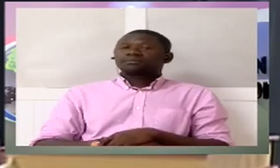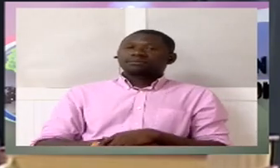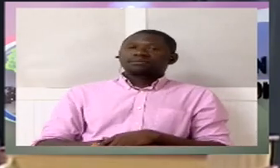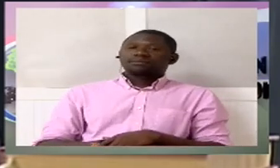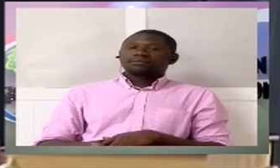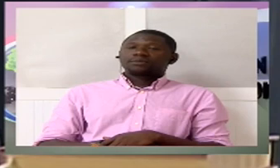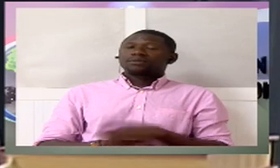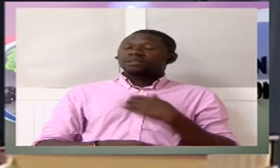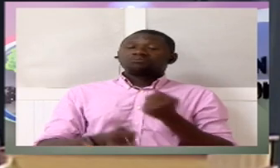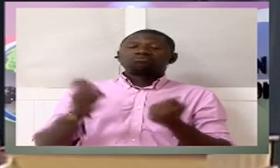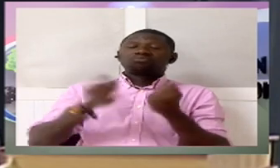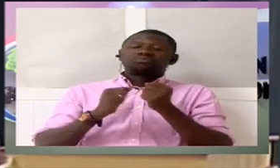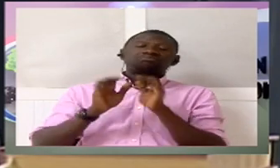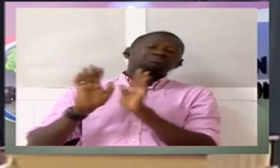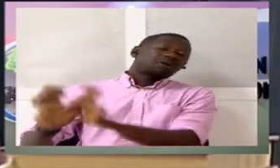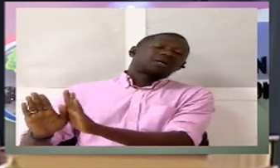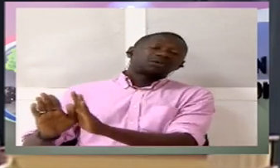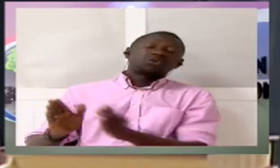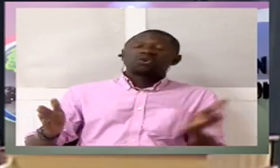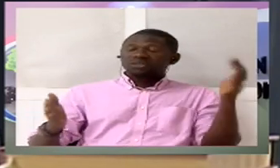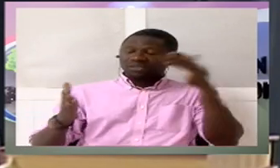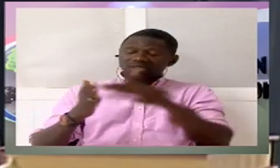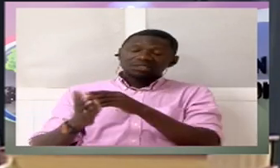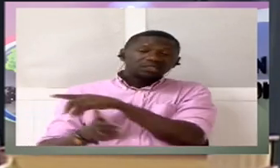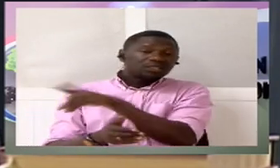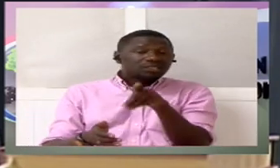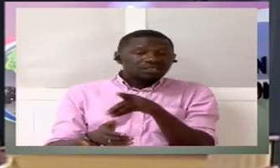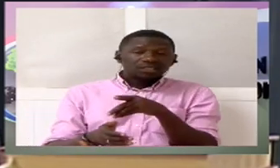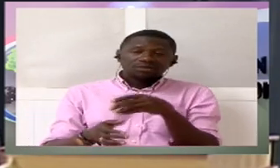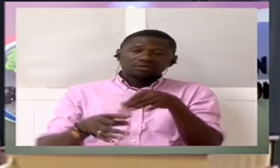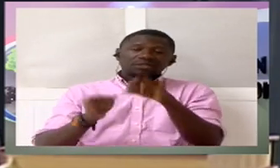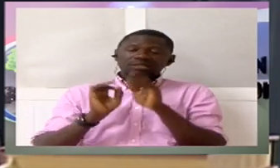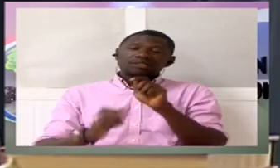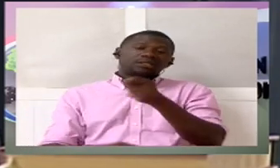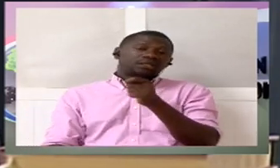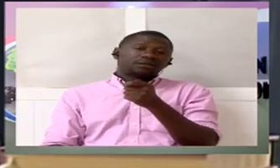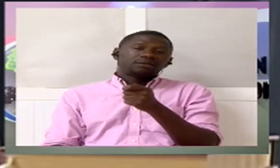vehicle remained parked there until they ended up taking the key.